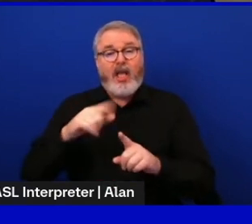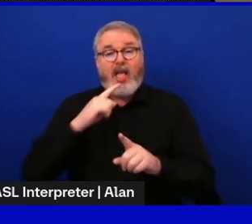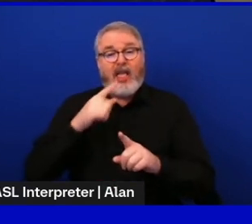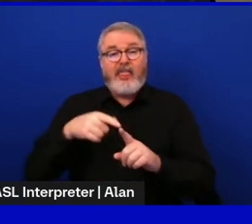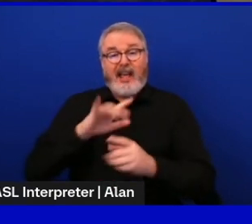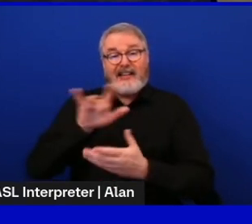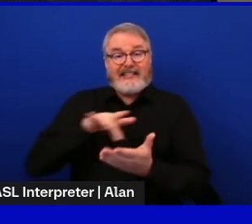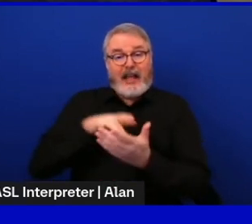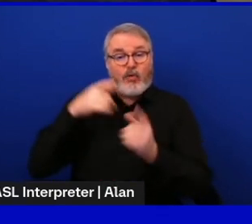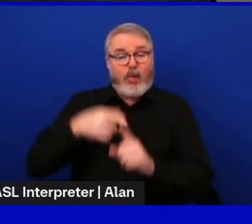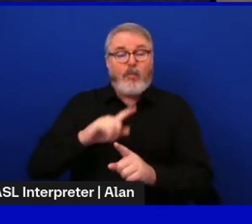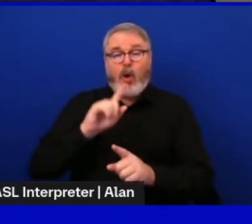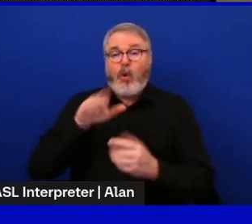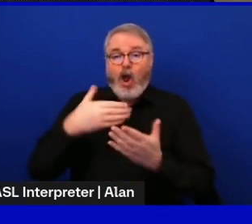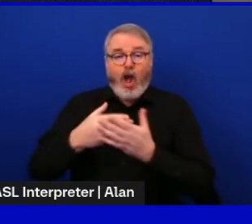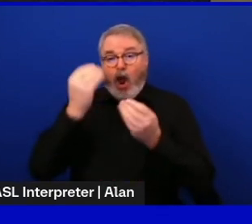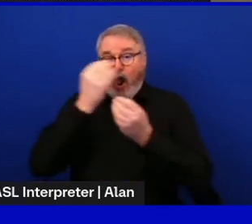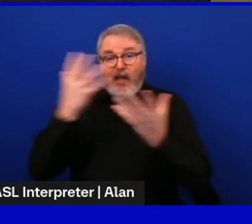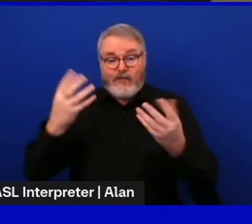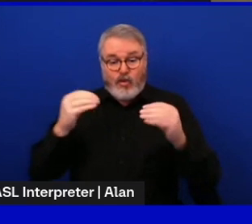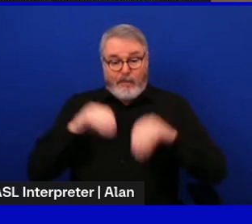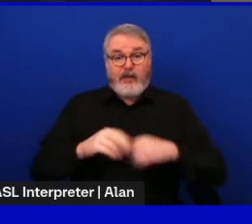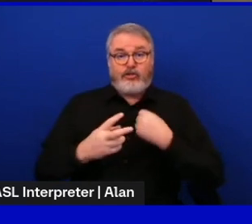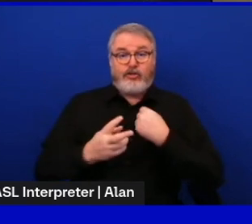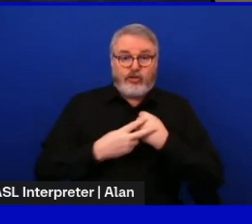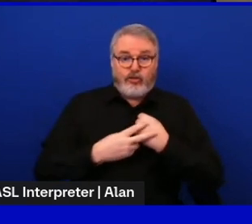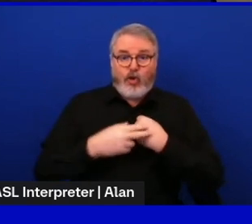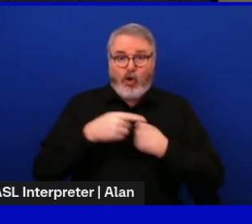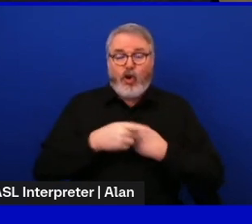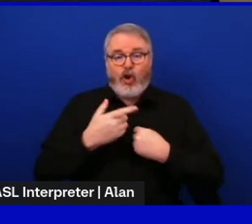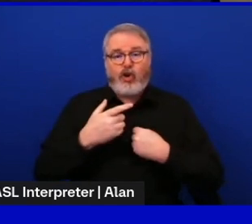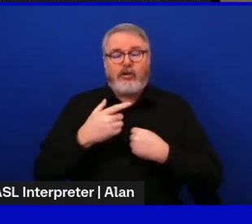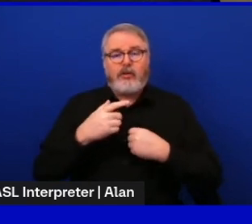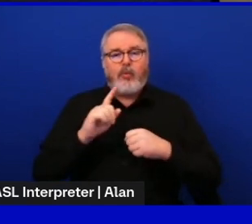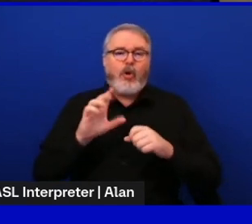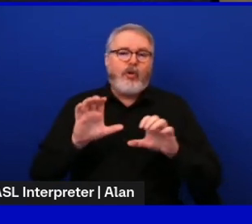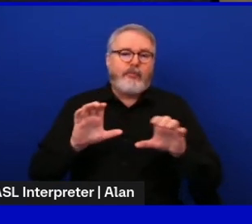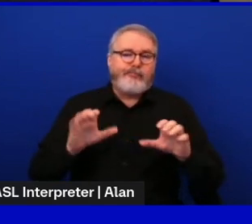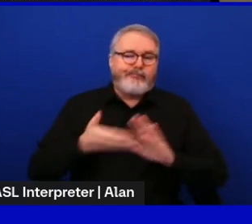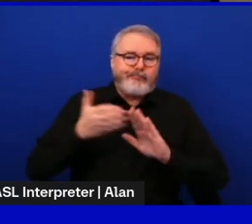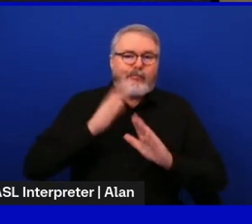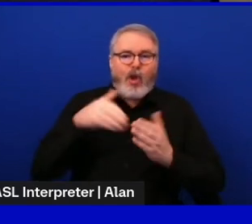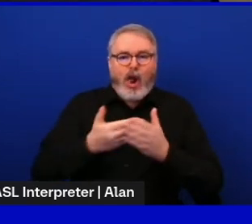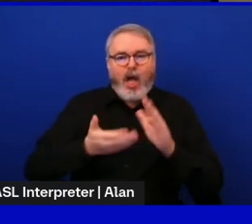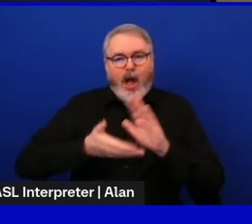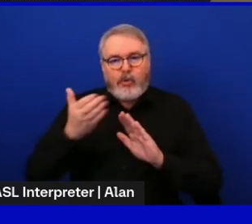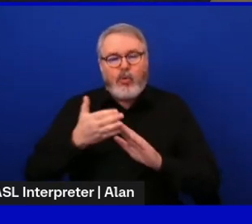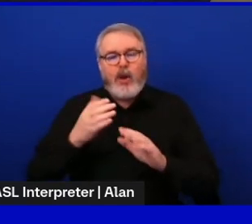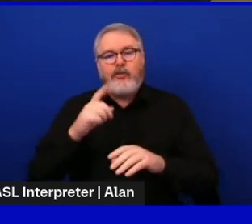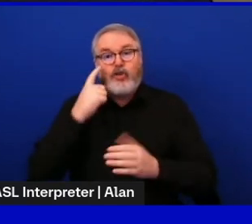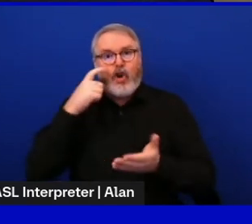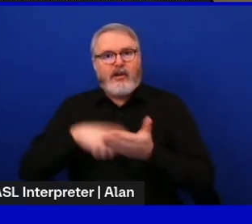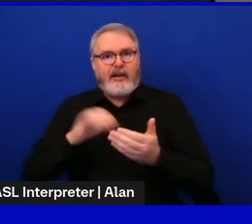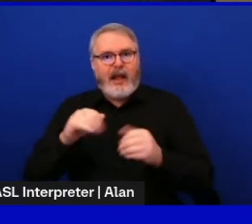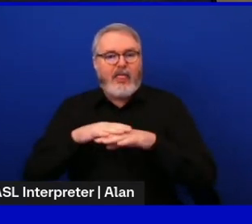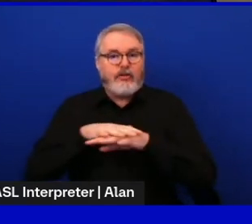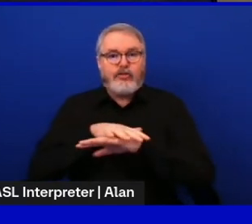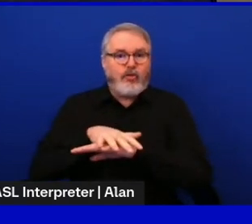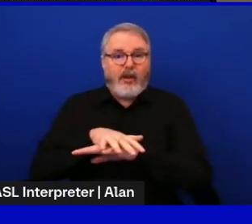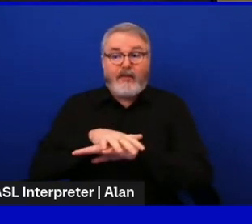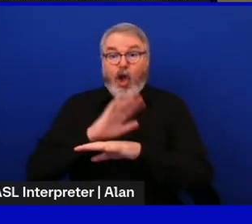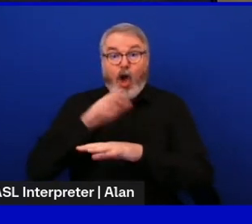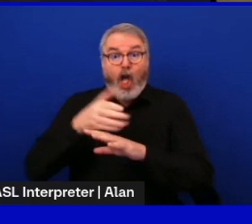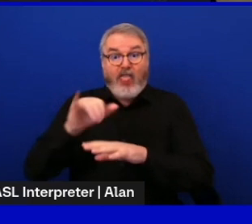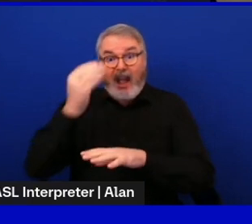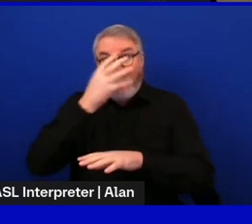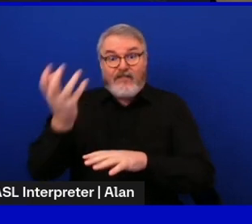is stored. And in order to kind of do the operations or detect the drift, obviously the sensitive information needs to be stored somewhere.